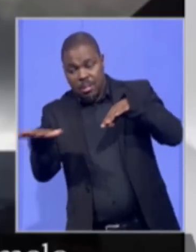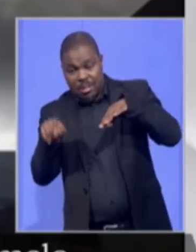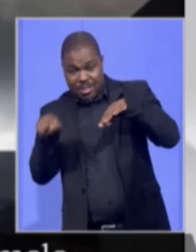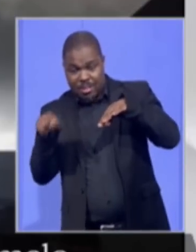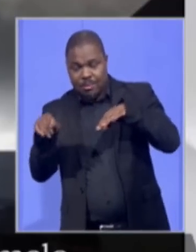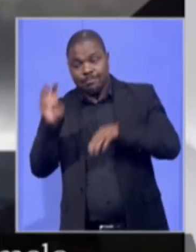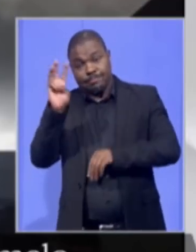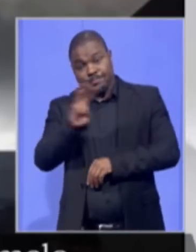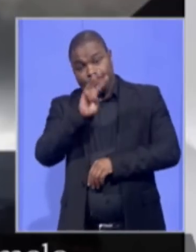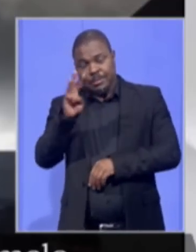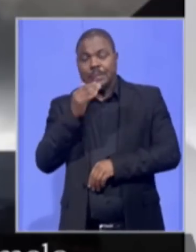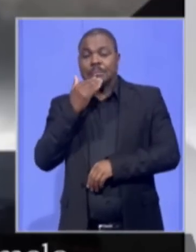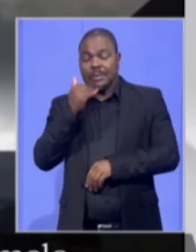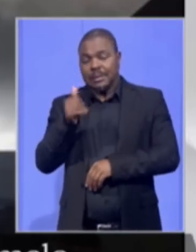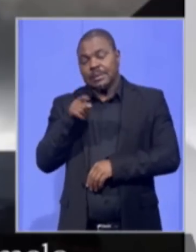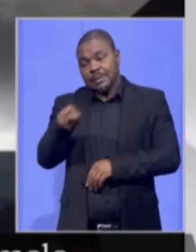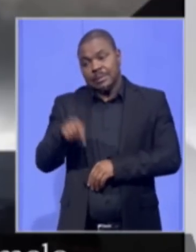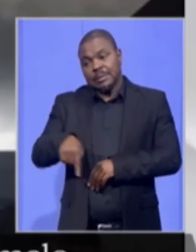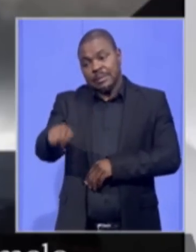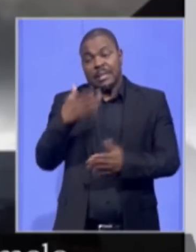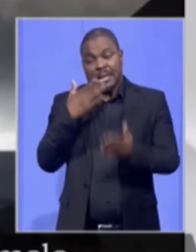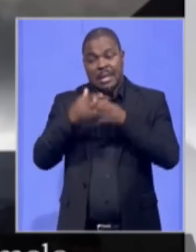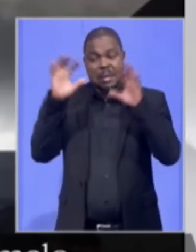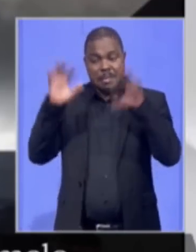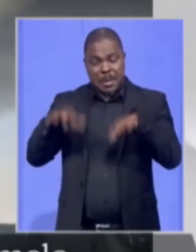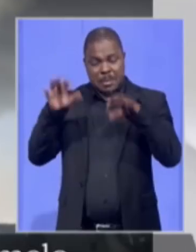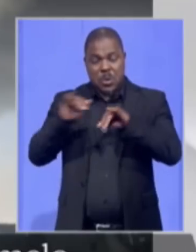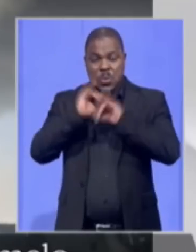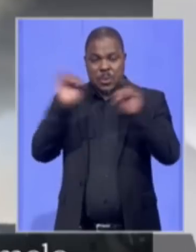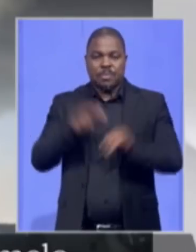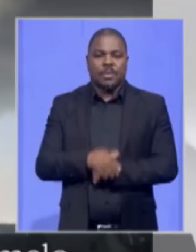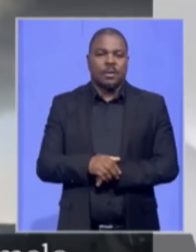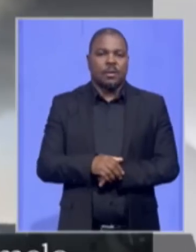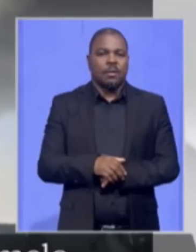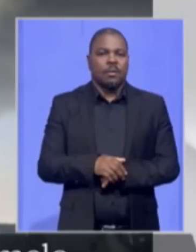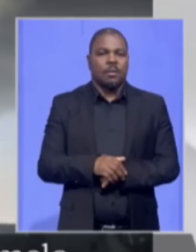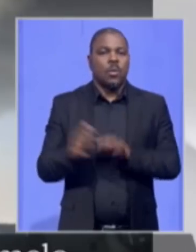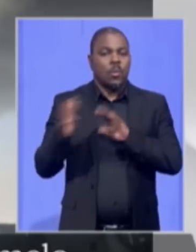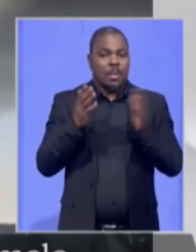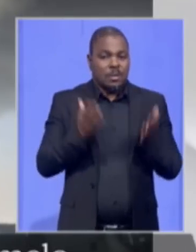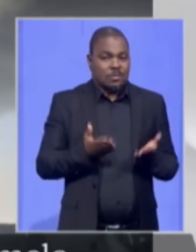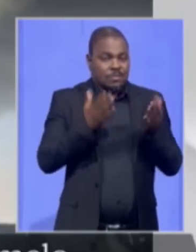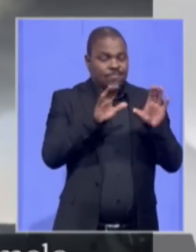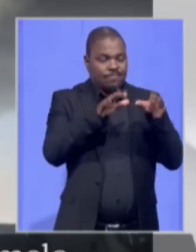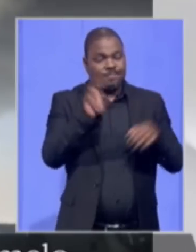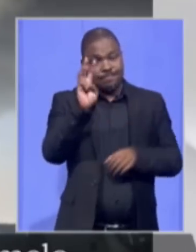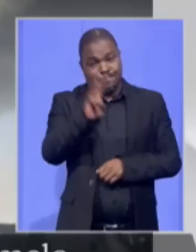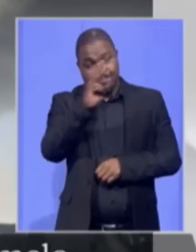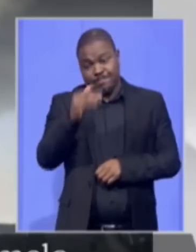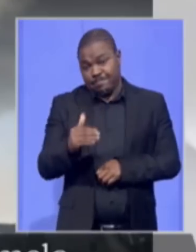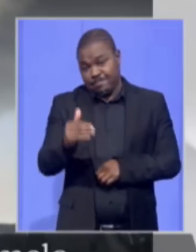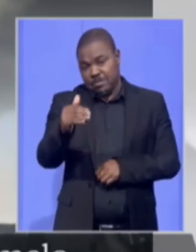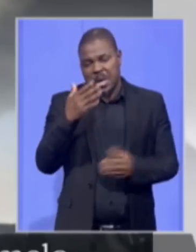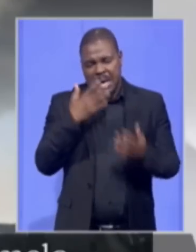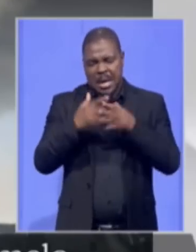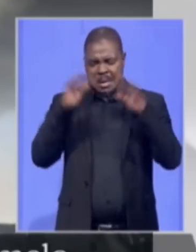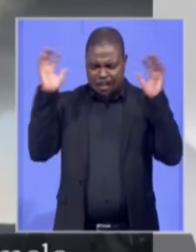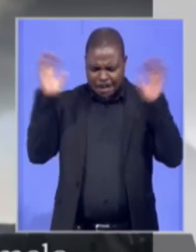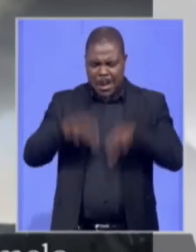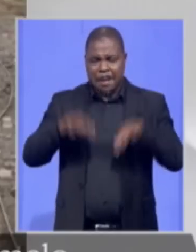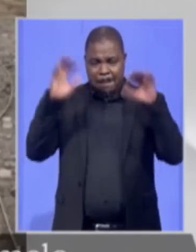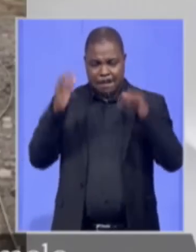ba lemošitšwe ka kgonagalo ya dipula tše maatla. Ba ditirelo tša kakanyo ya boso ba lemoša ka dipula tše maatla